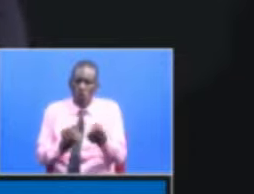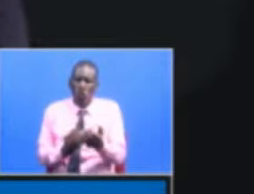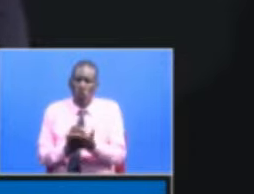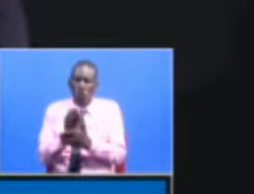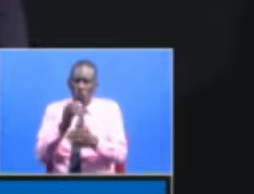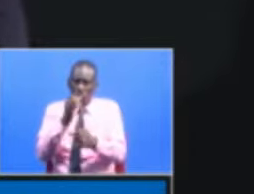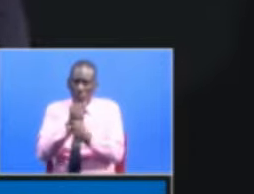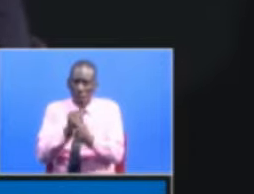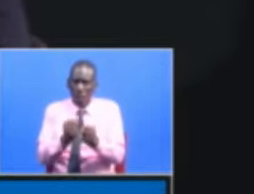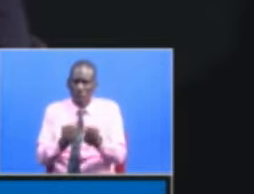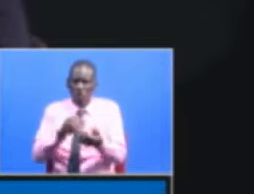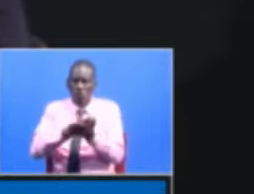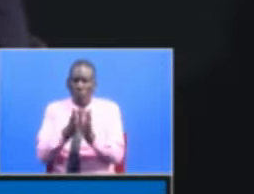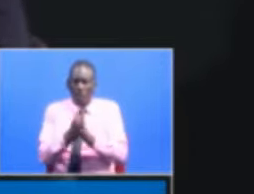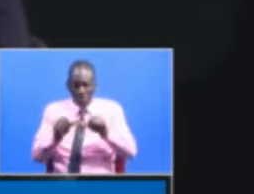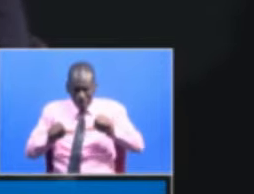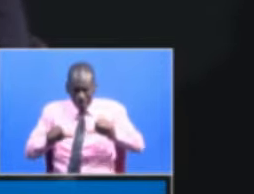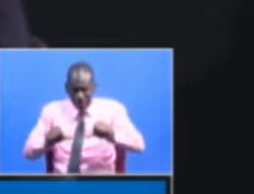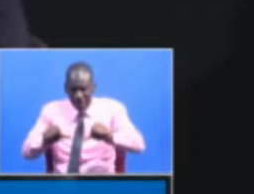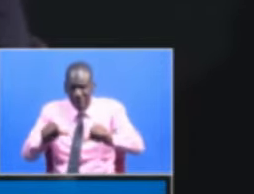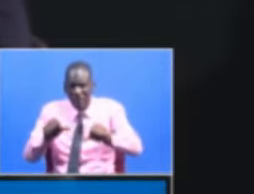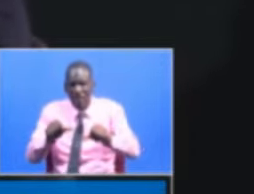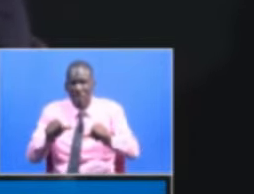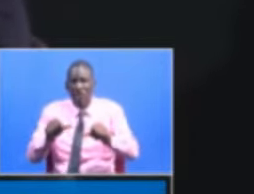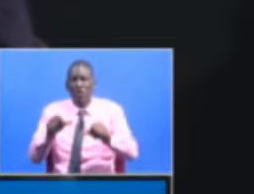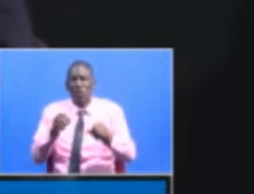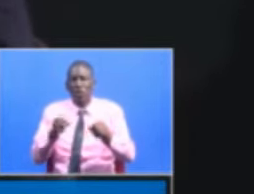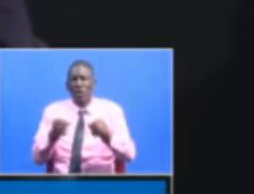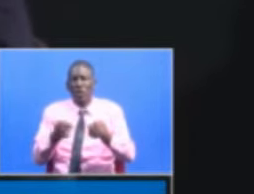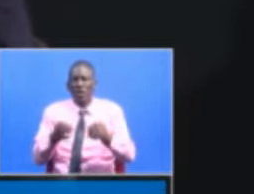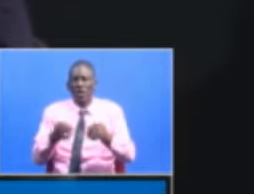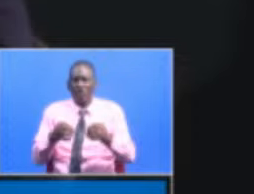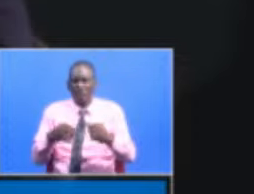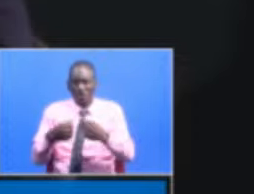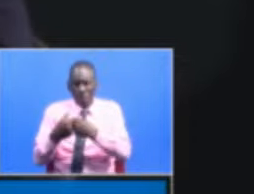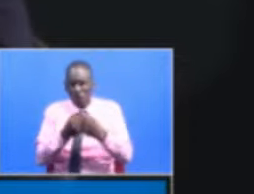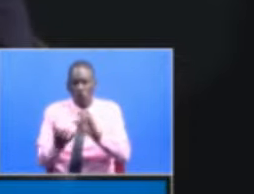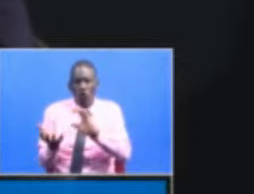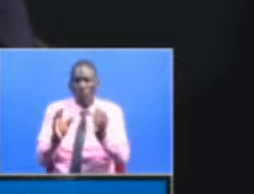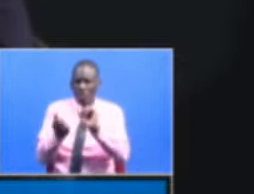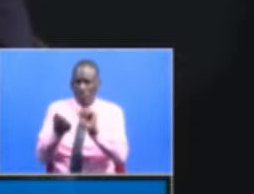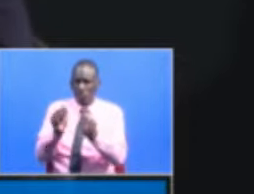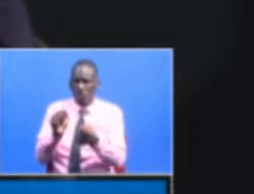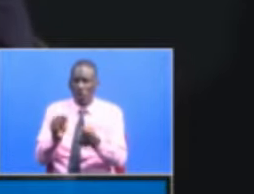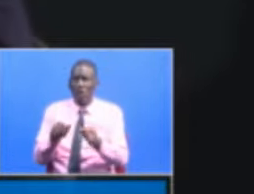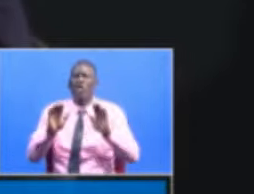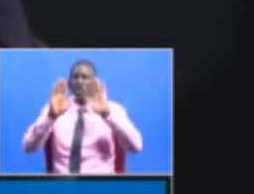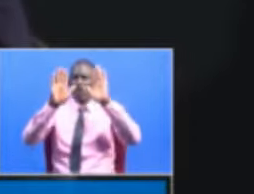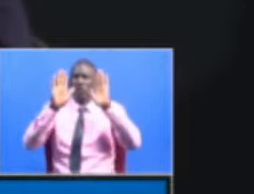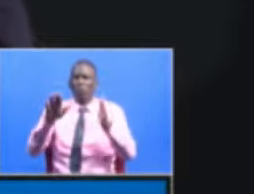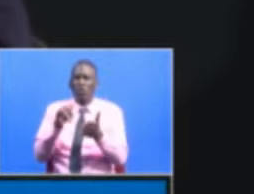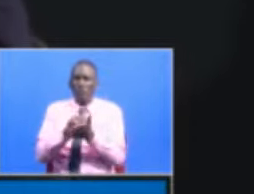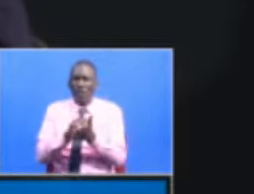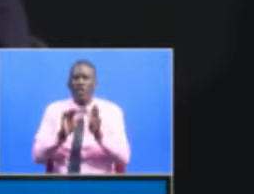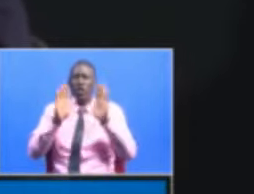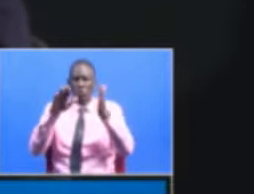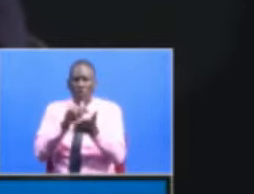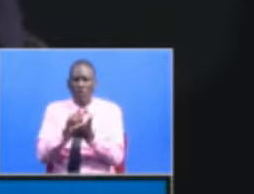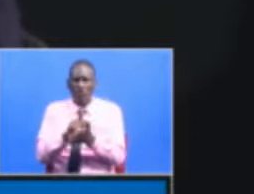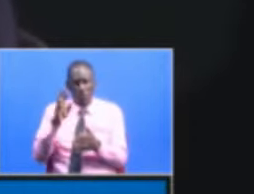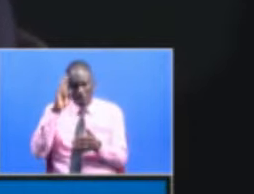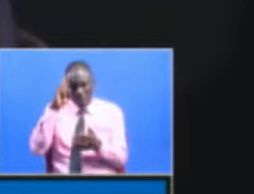of becoming resilient to the vagaries of climate change. It is important to actually remember